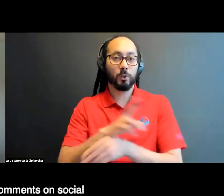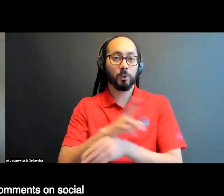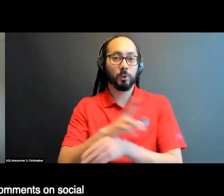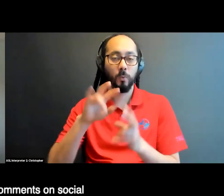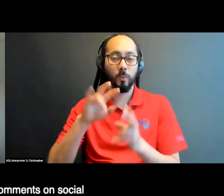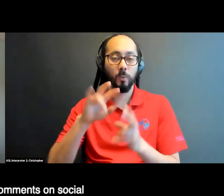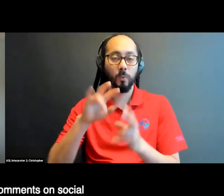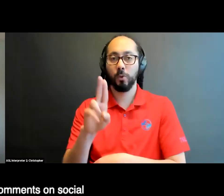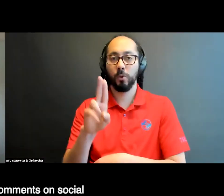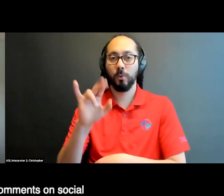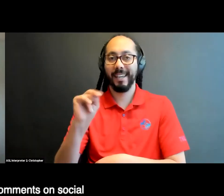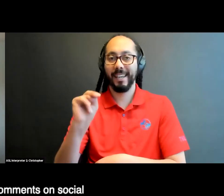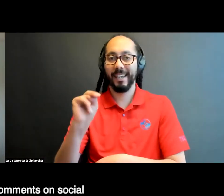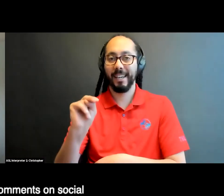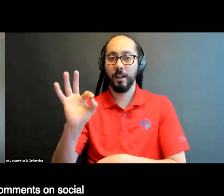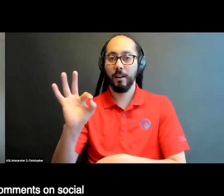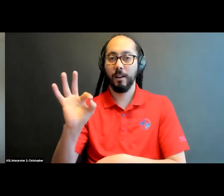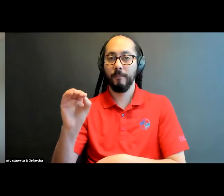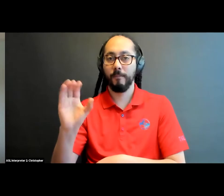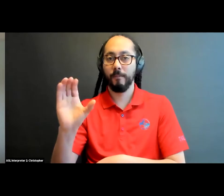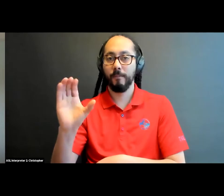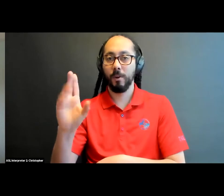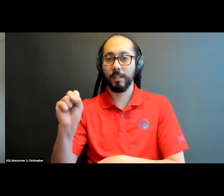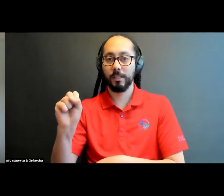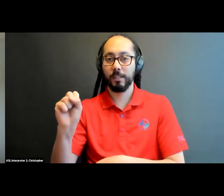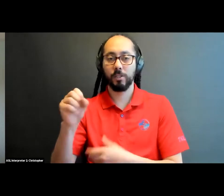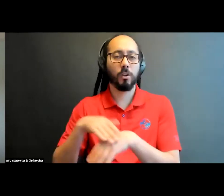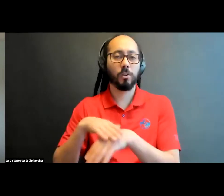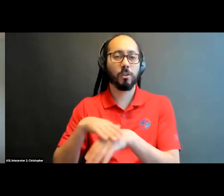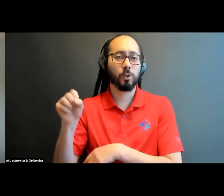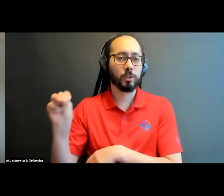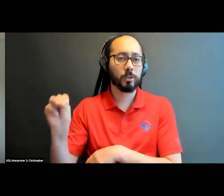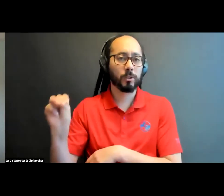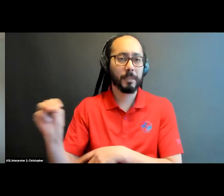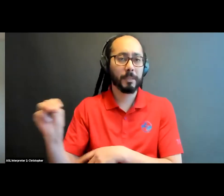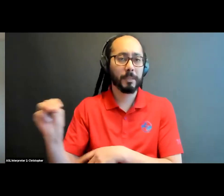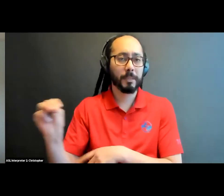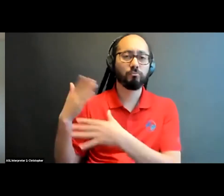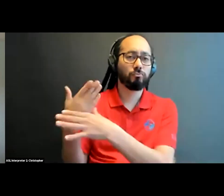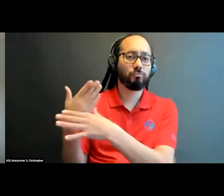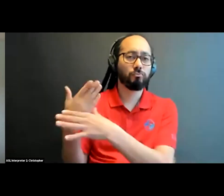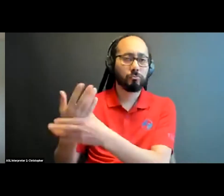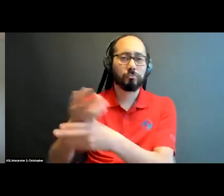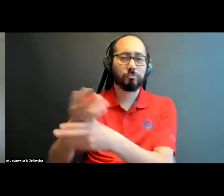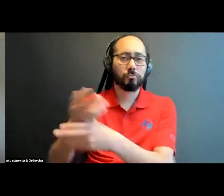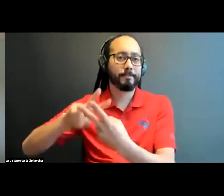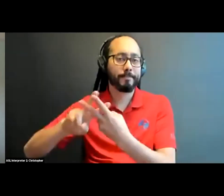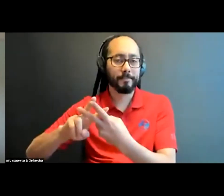comments on social media, and you'll find that in the chat.